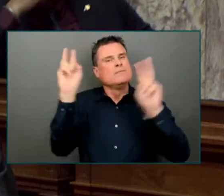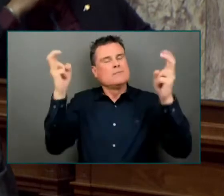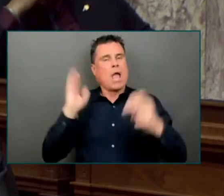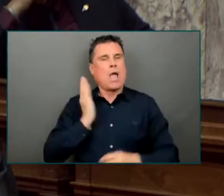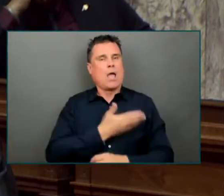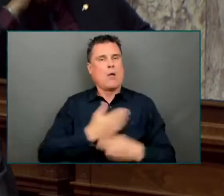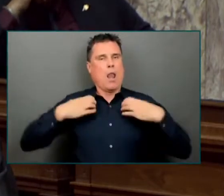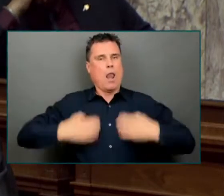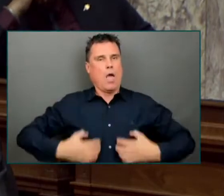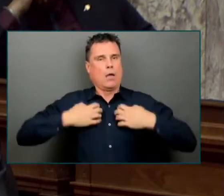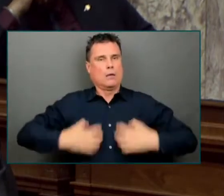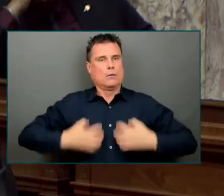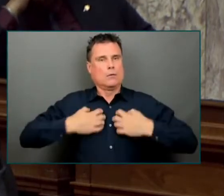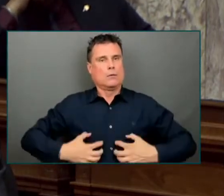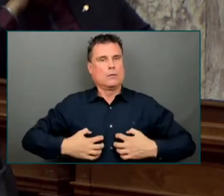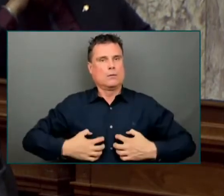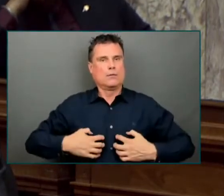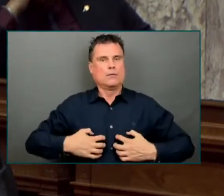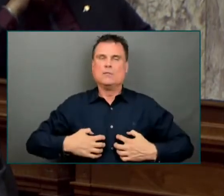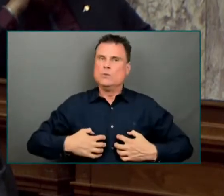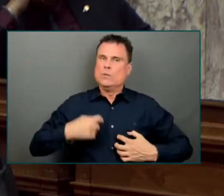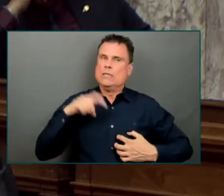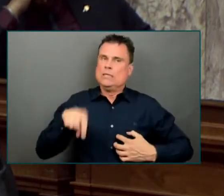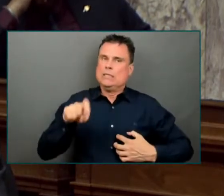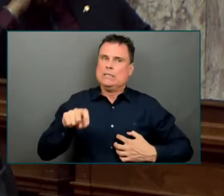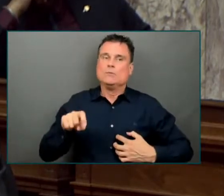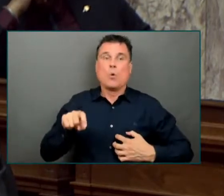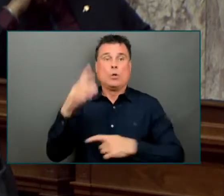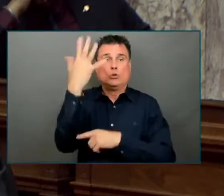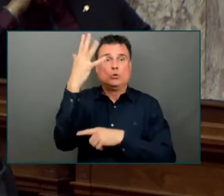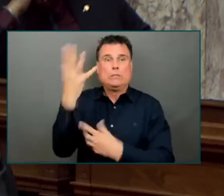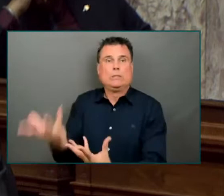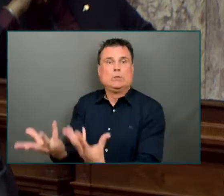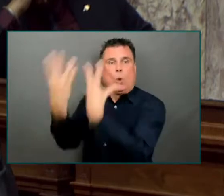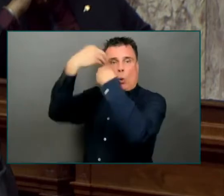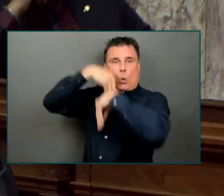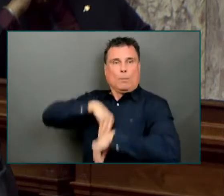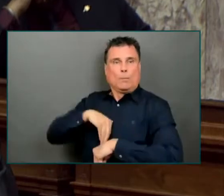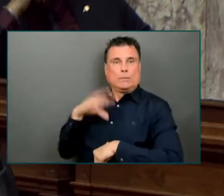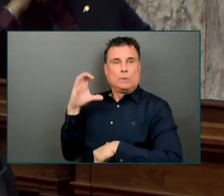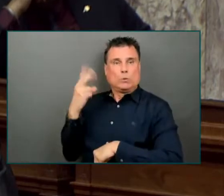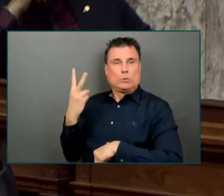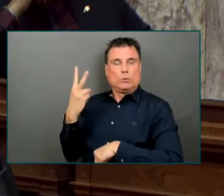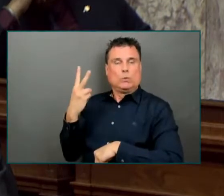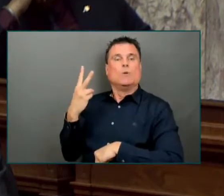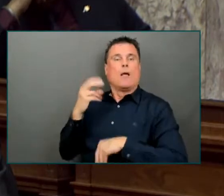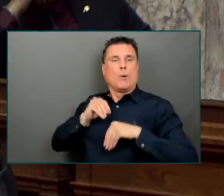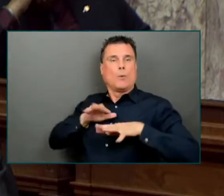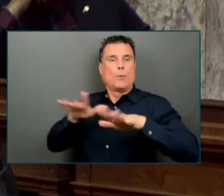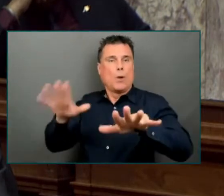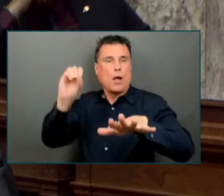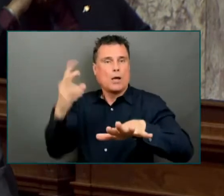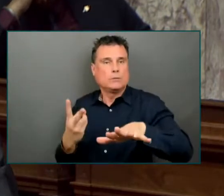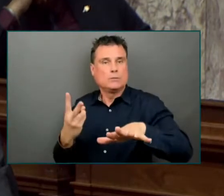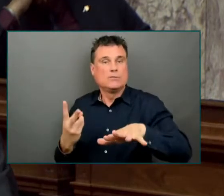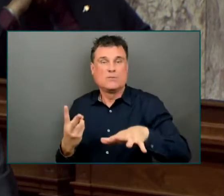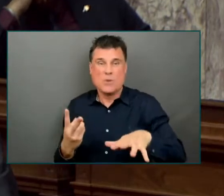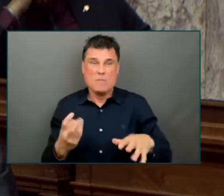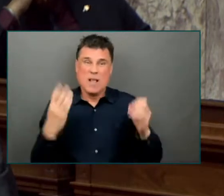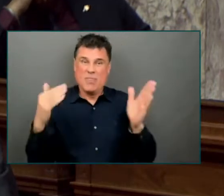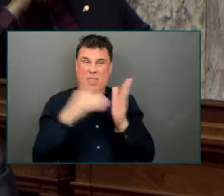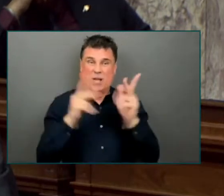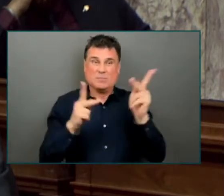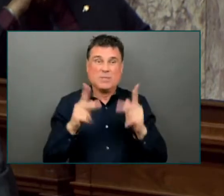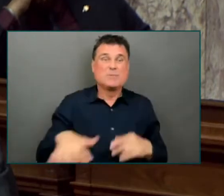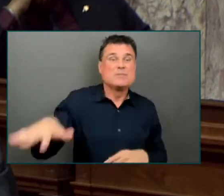of tree planters set out last year, despite the pandemic, to replant forests, including those affected by wildfires